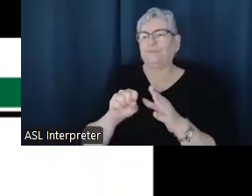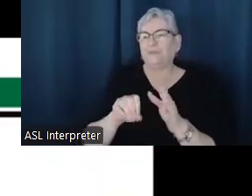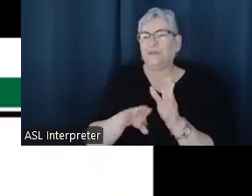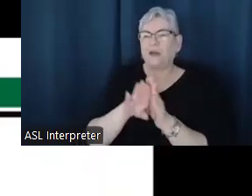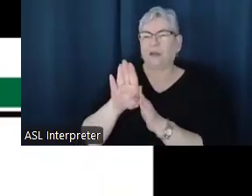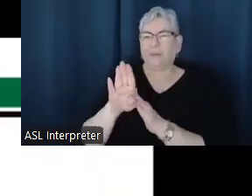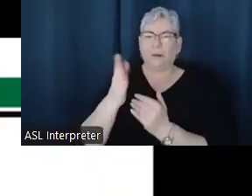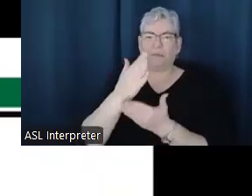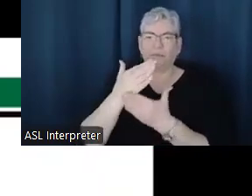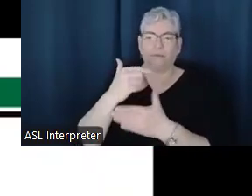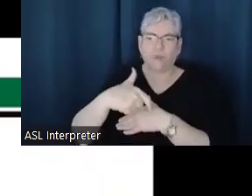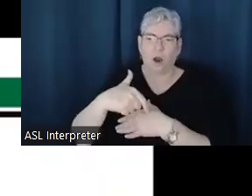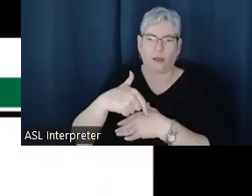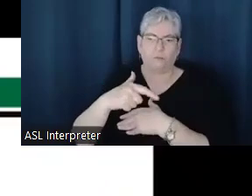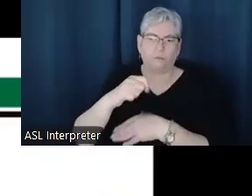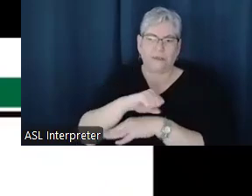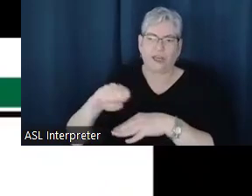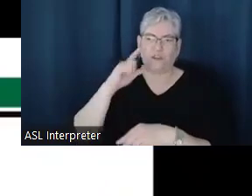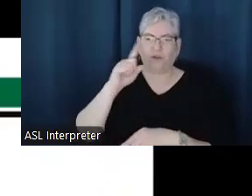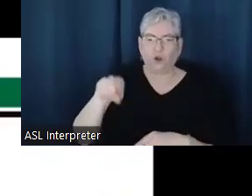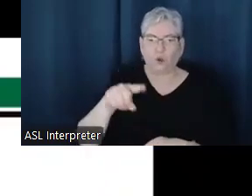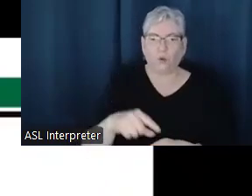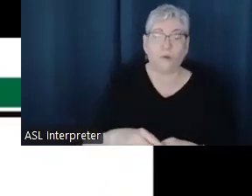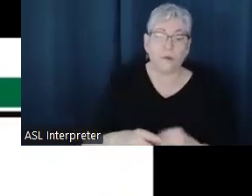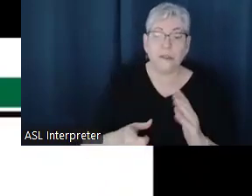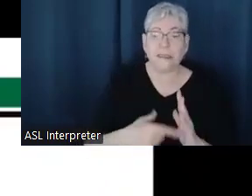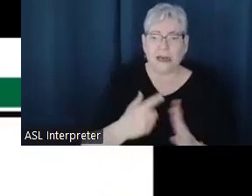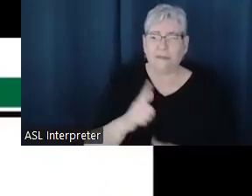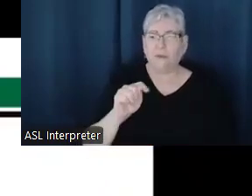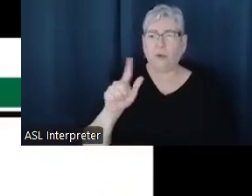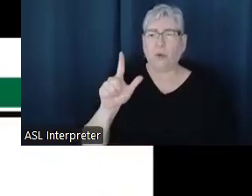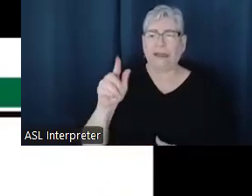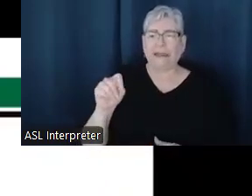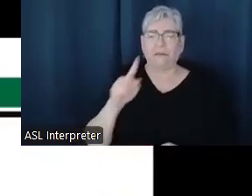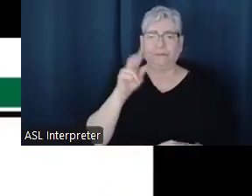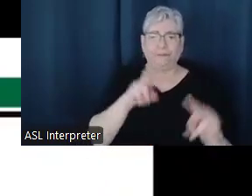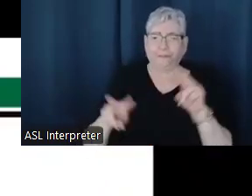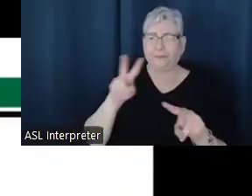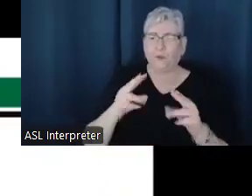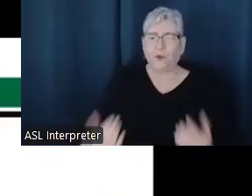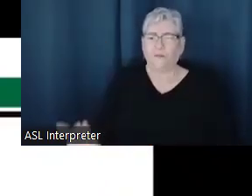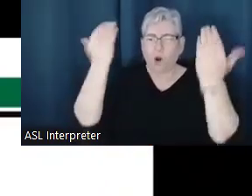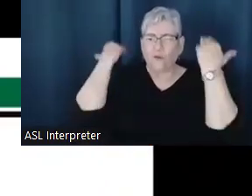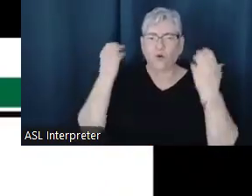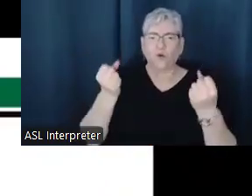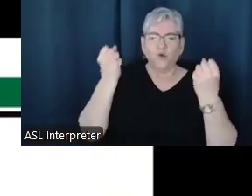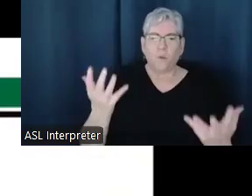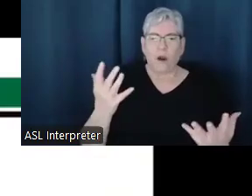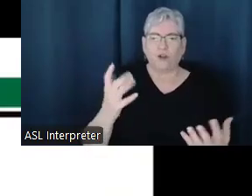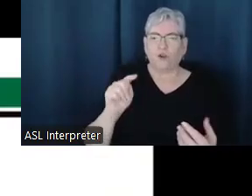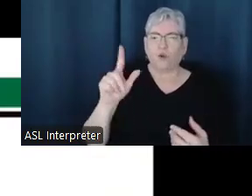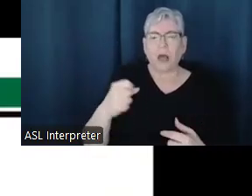little picture, I feel like toolkits can be overwhelming piles of resources sometimes. I love them and I keep